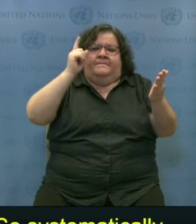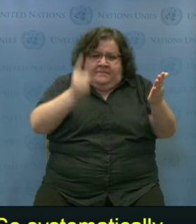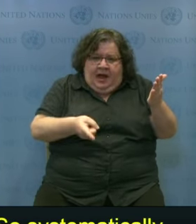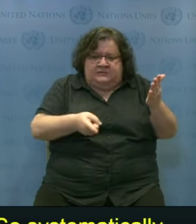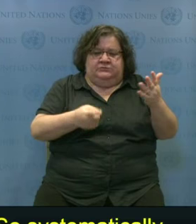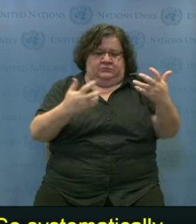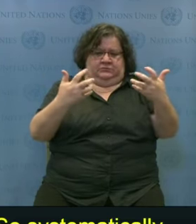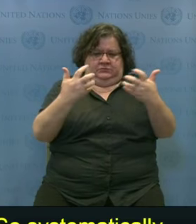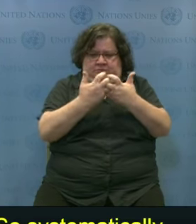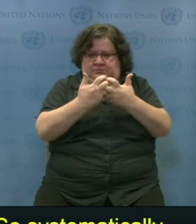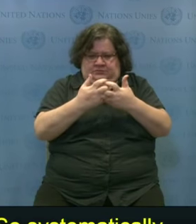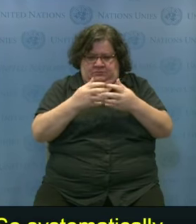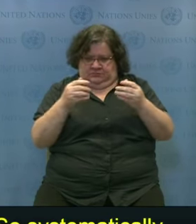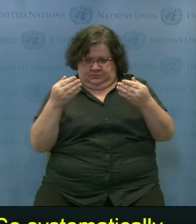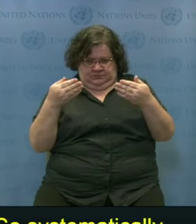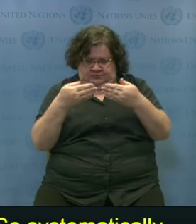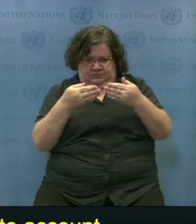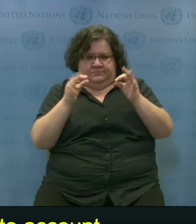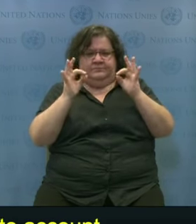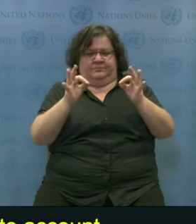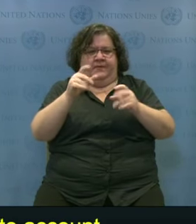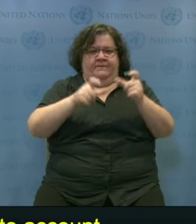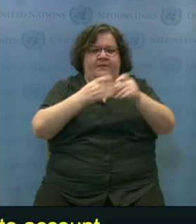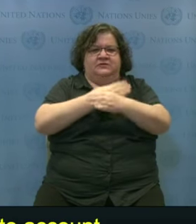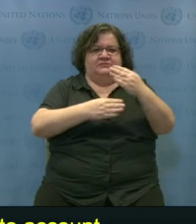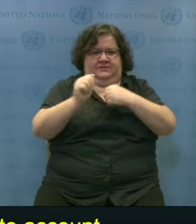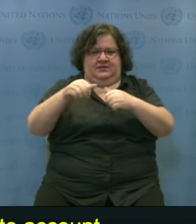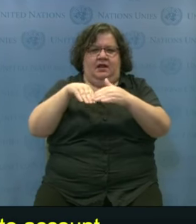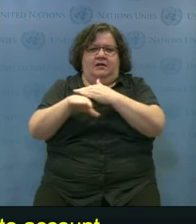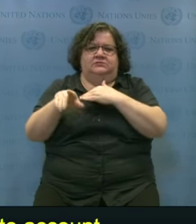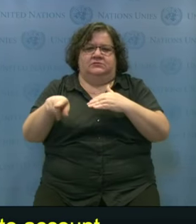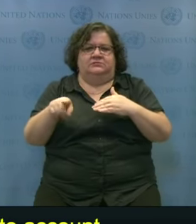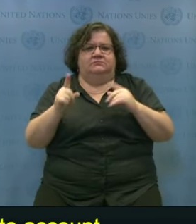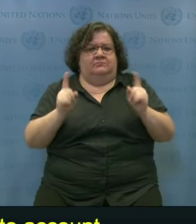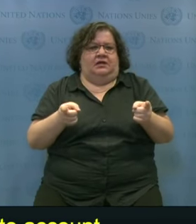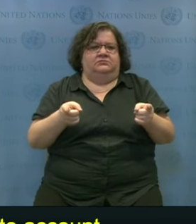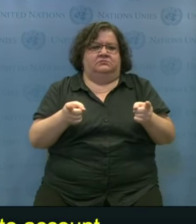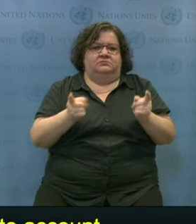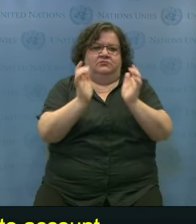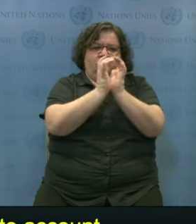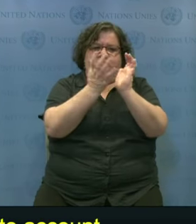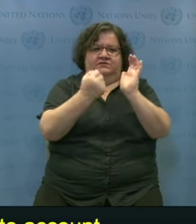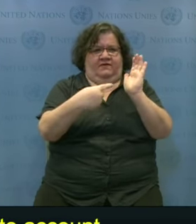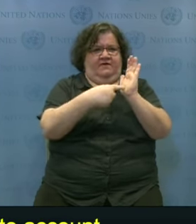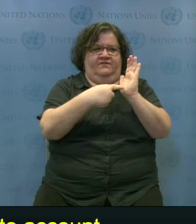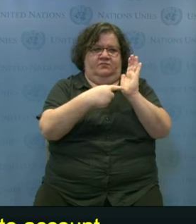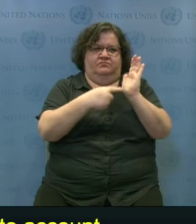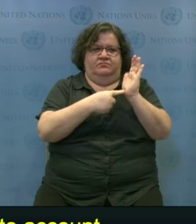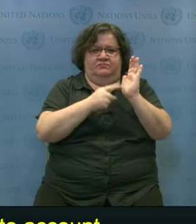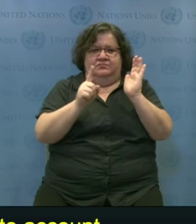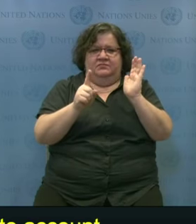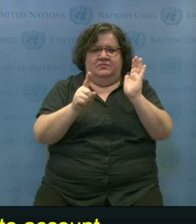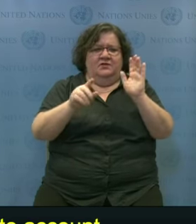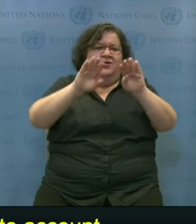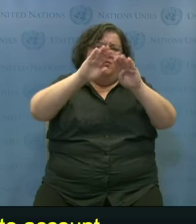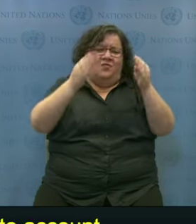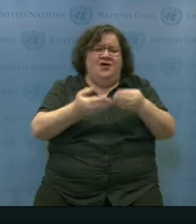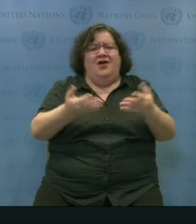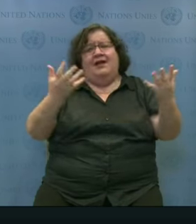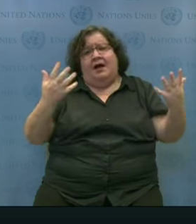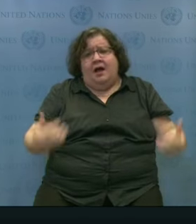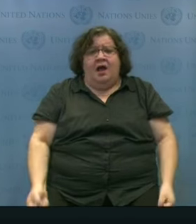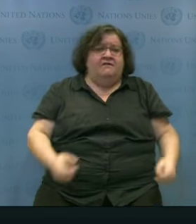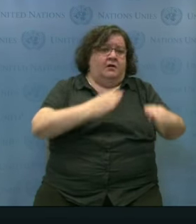We have enough barriers in the world. Let's not spend any resource to create new barriers. Let's spend the resources